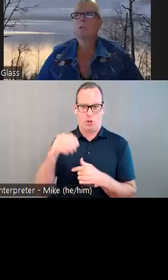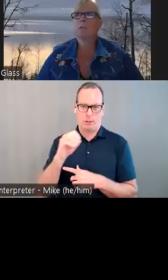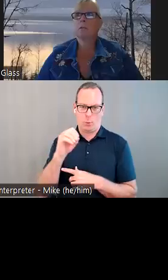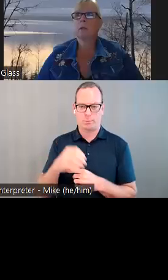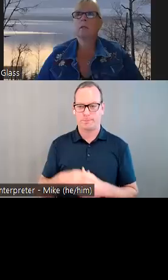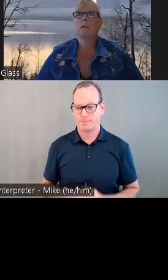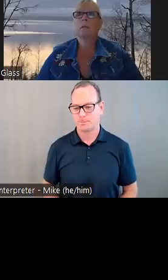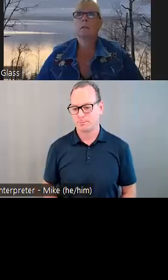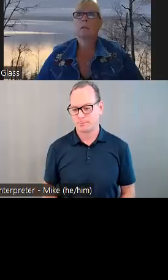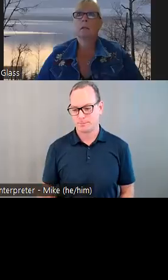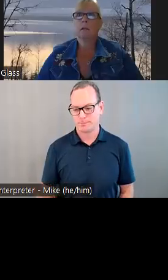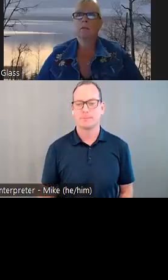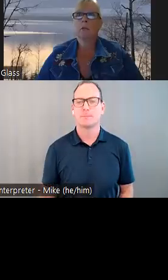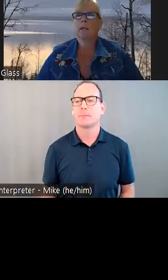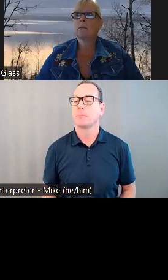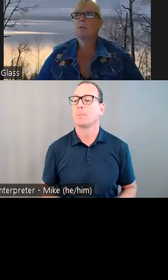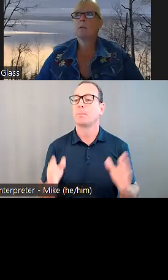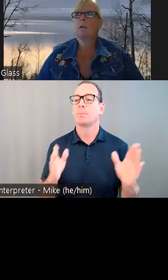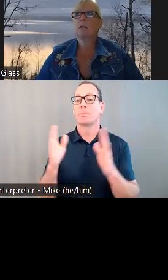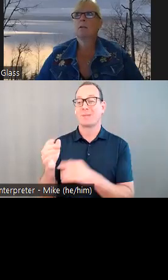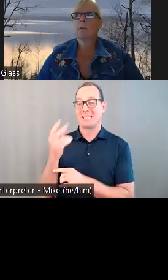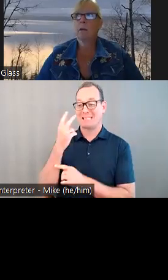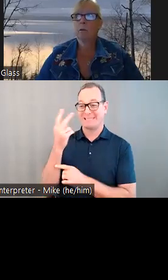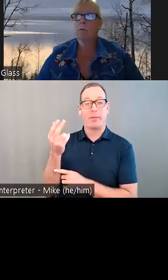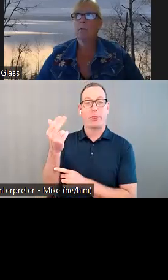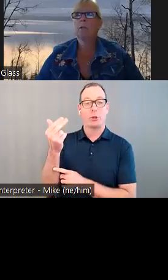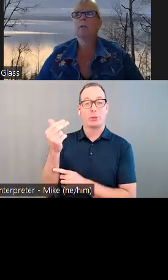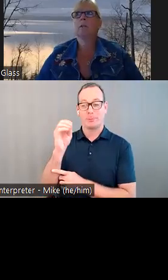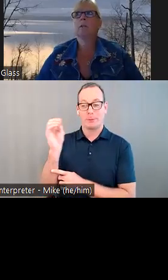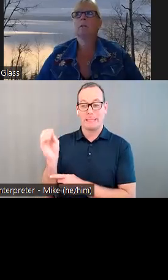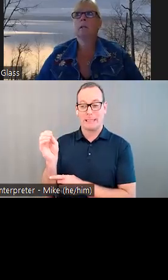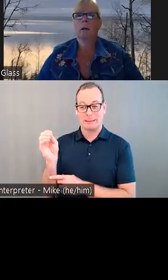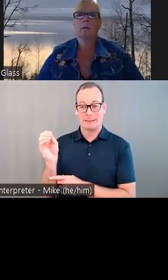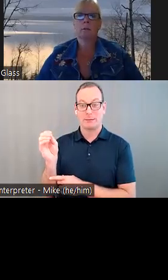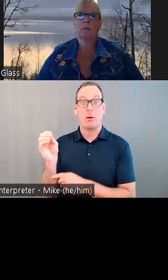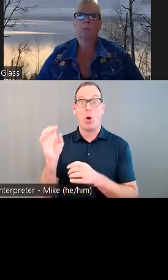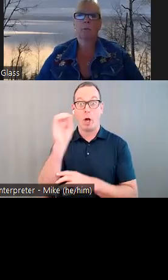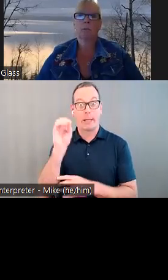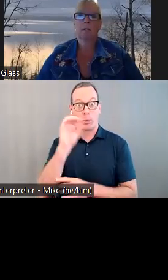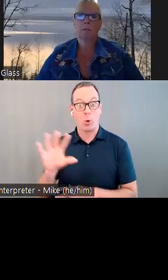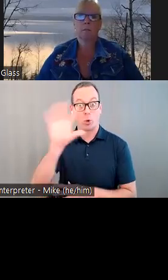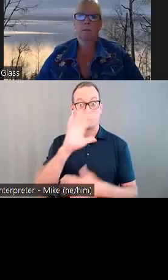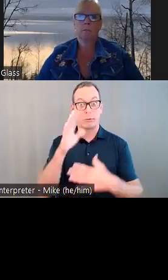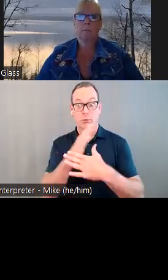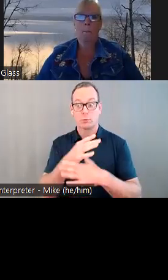13% with grade 11 or less. The Ontario figure right now is